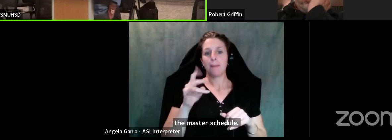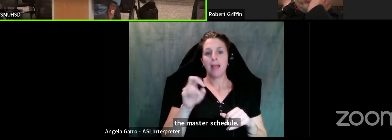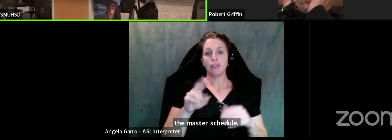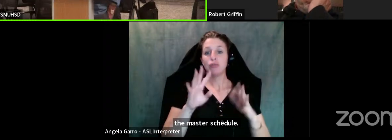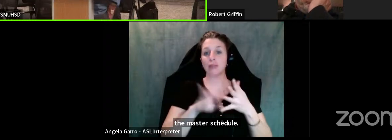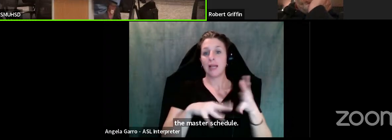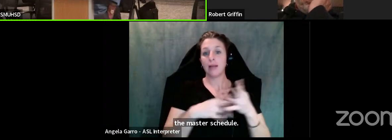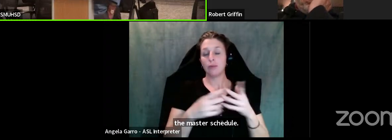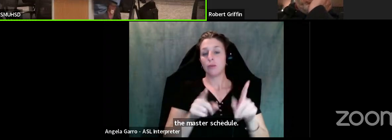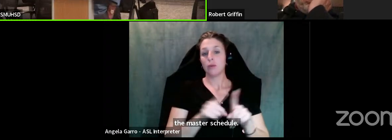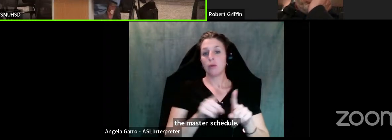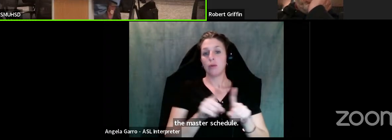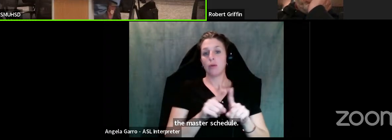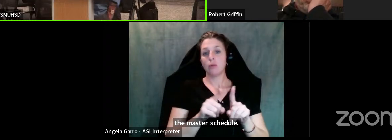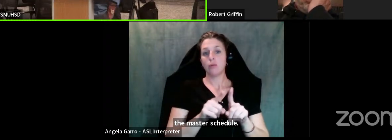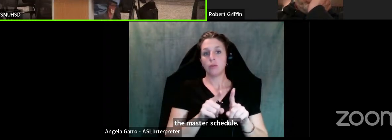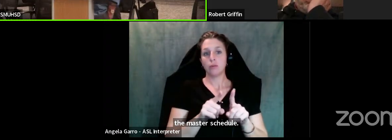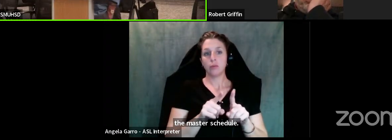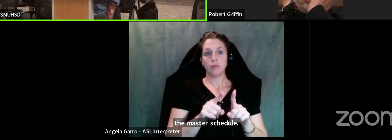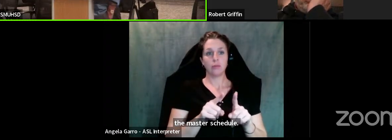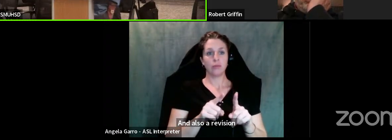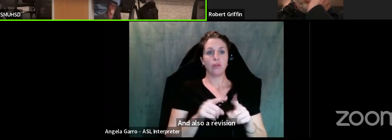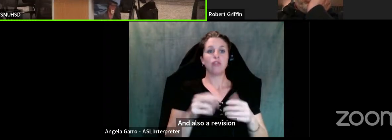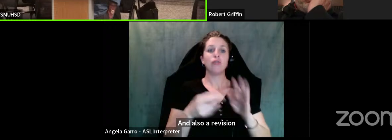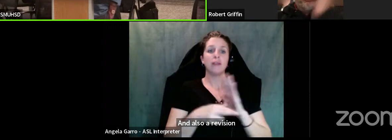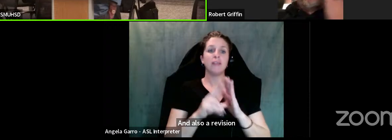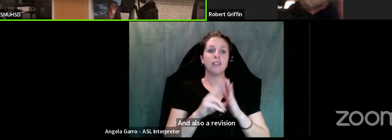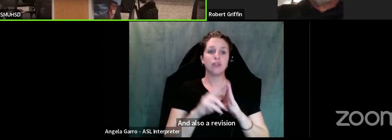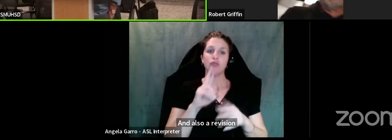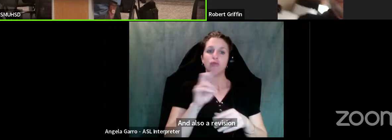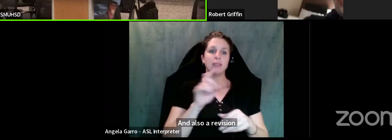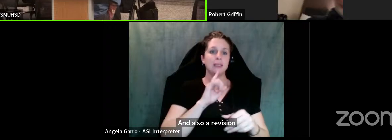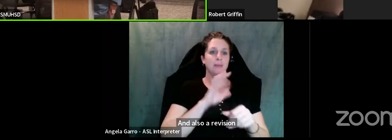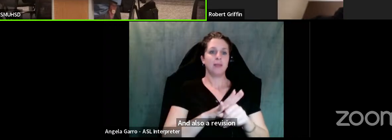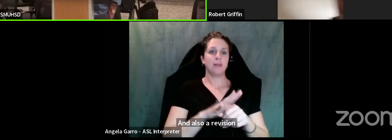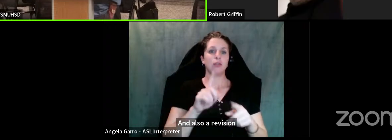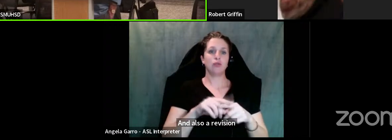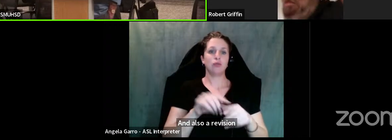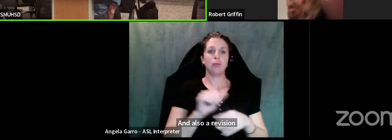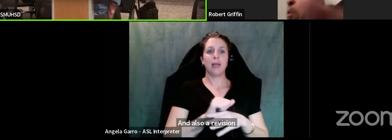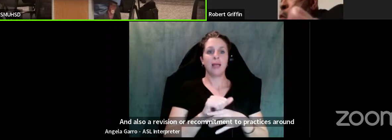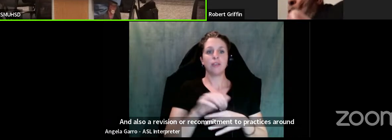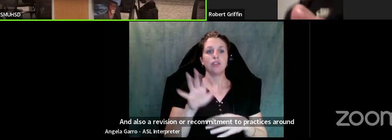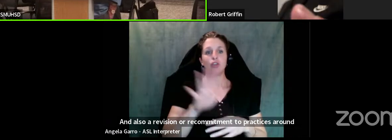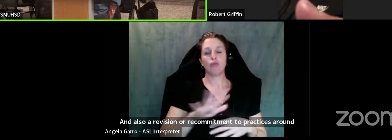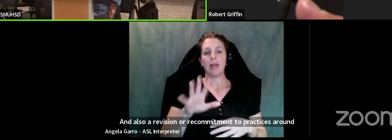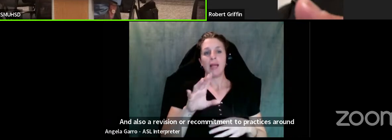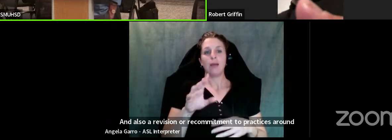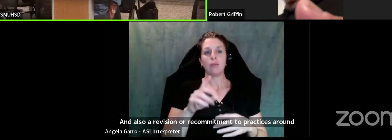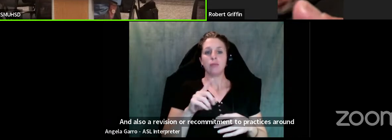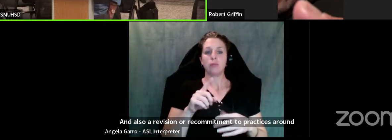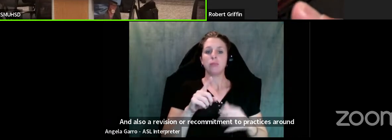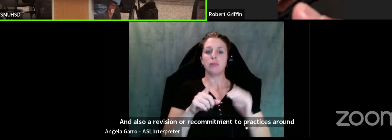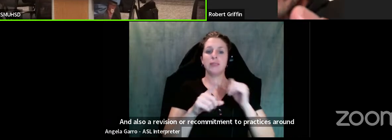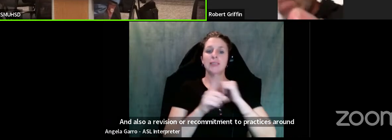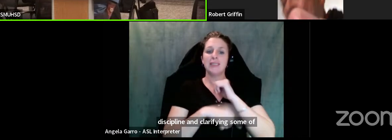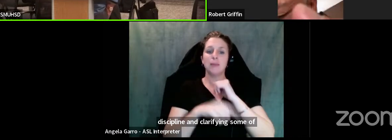also a revision or recommitment to practices around discipline and clarifying some of